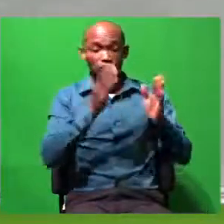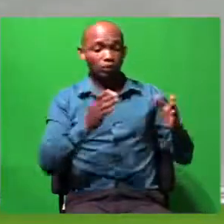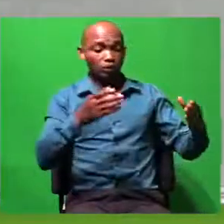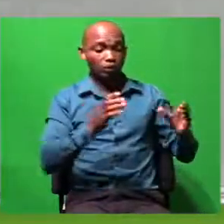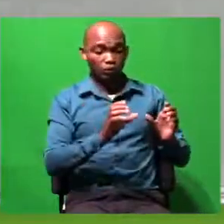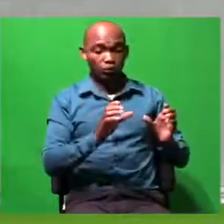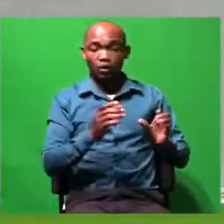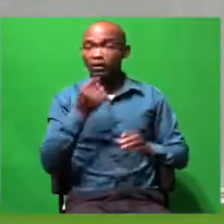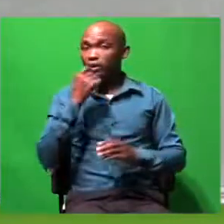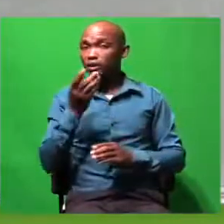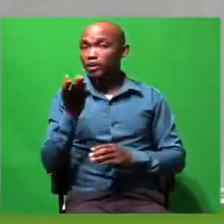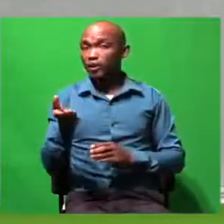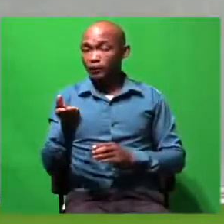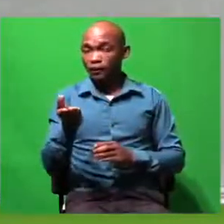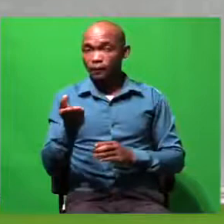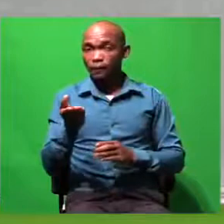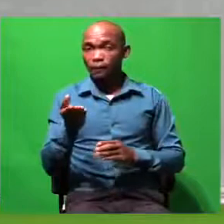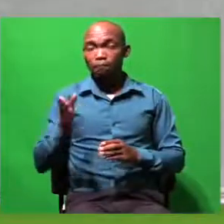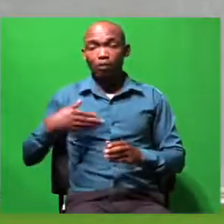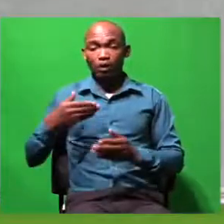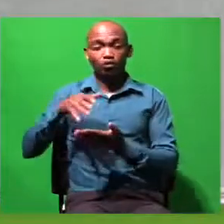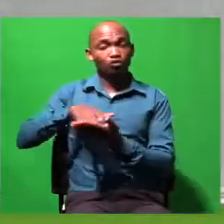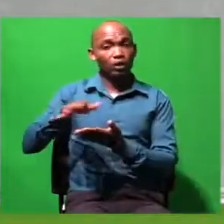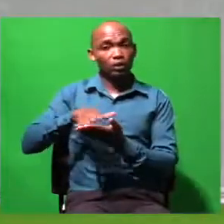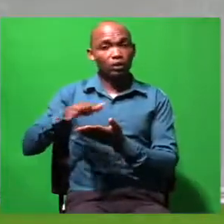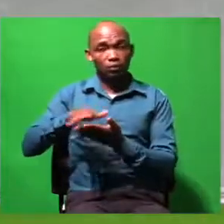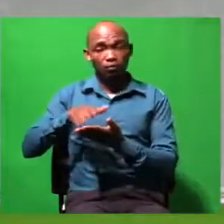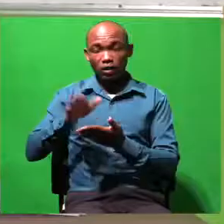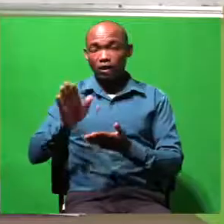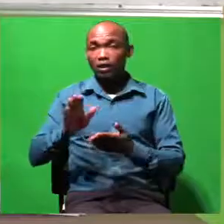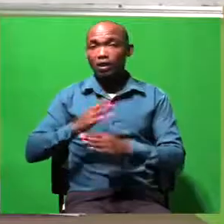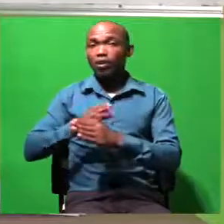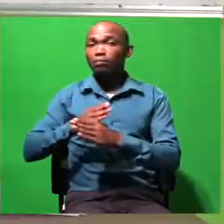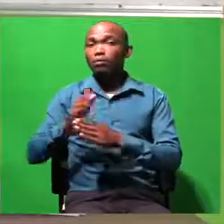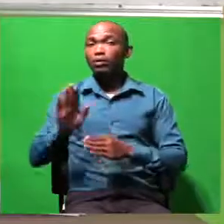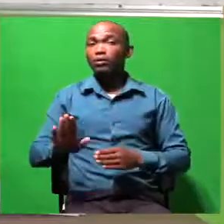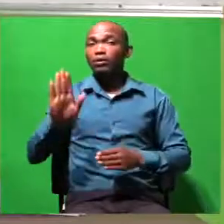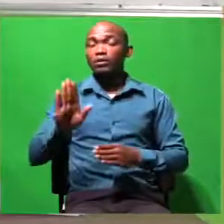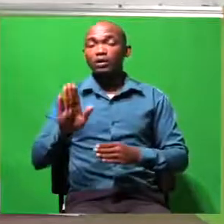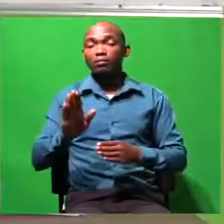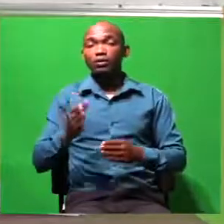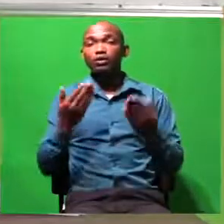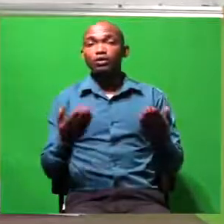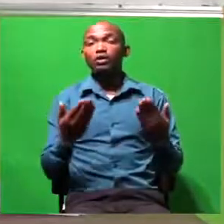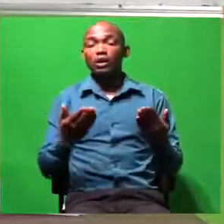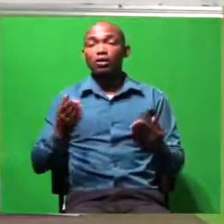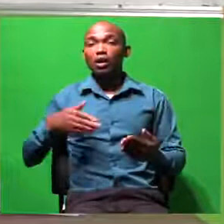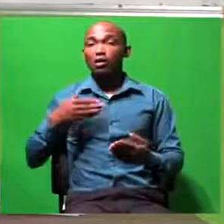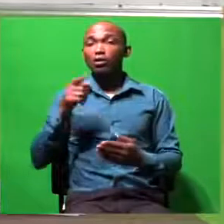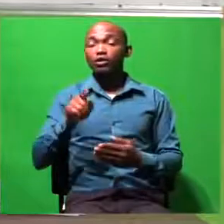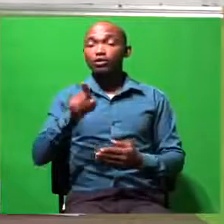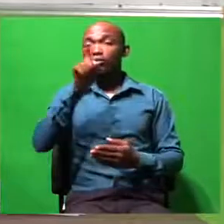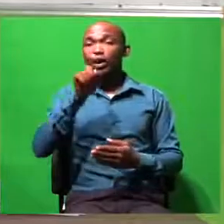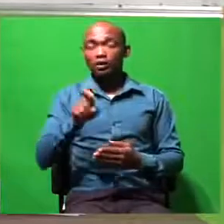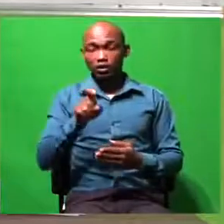those special groups, as I've mentioned there, and we are trying to explain about them, so now I